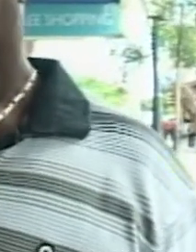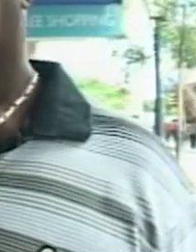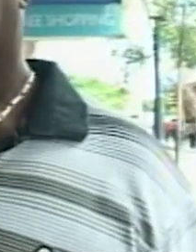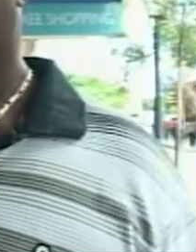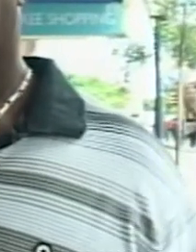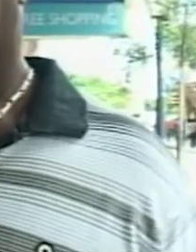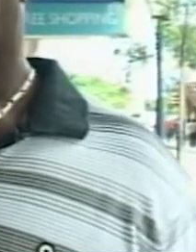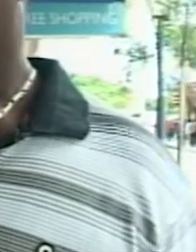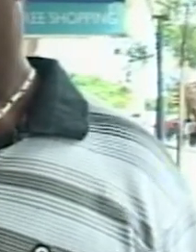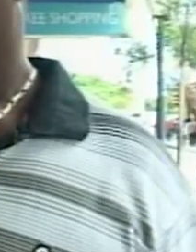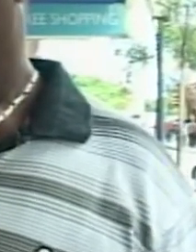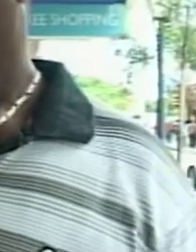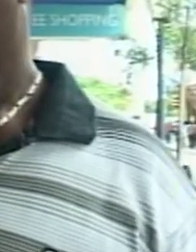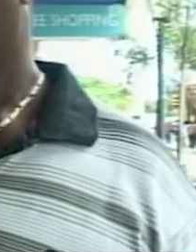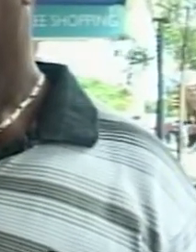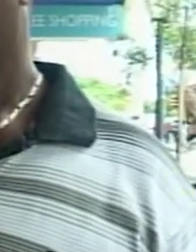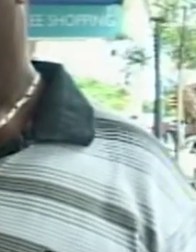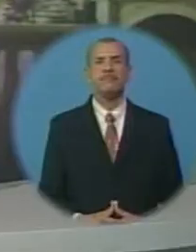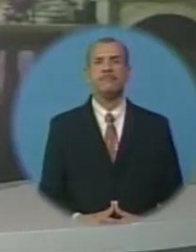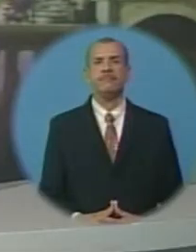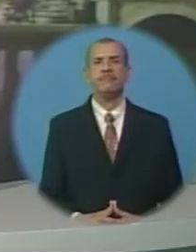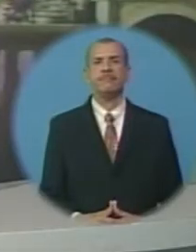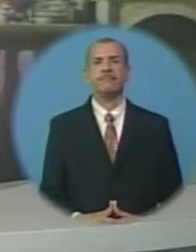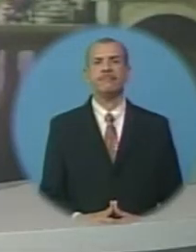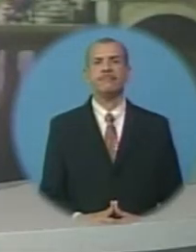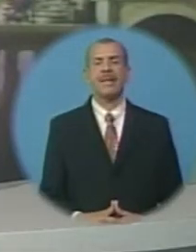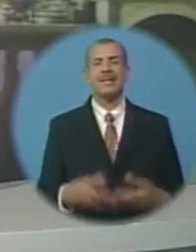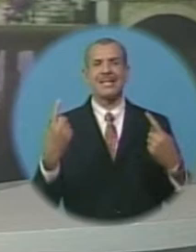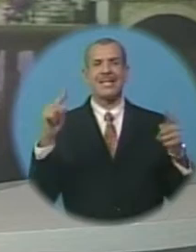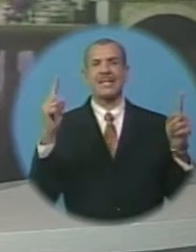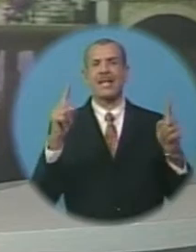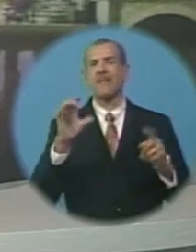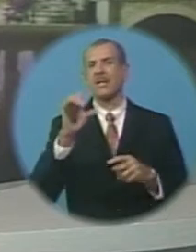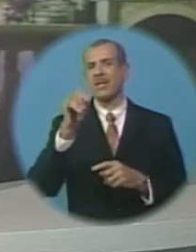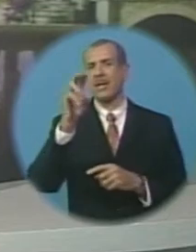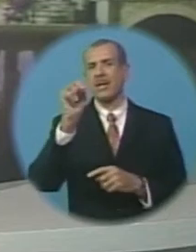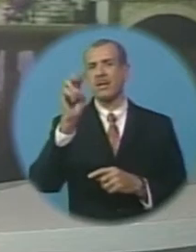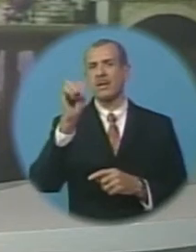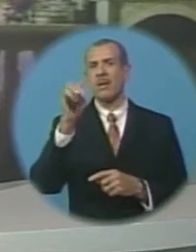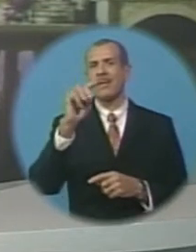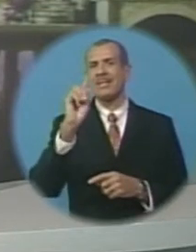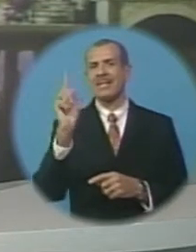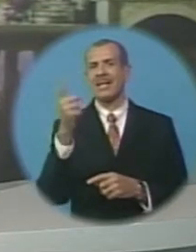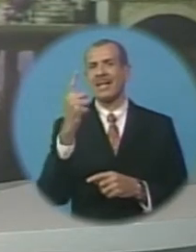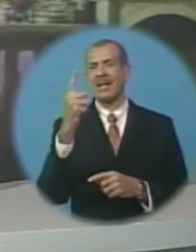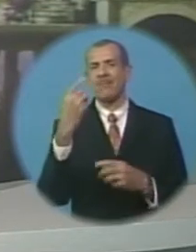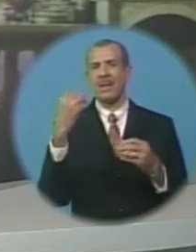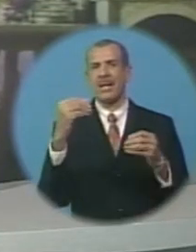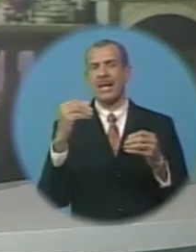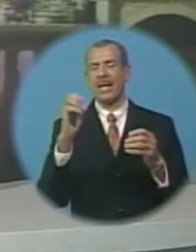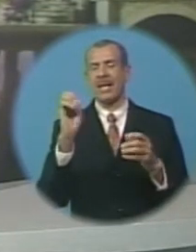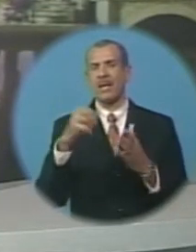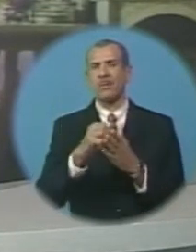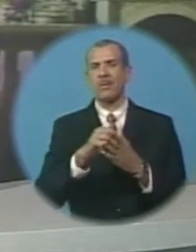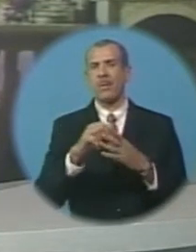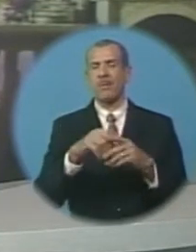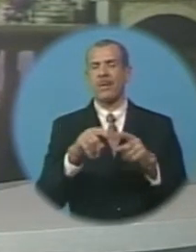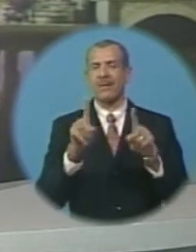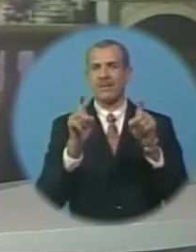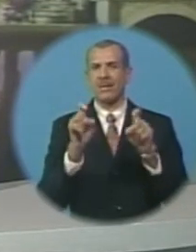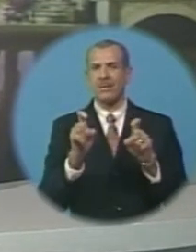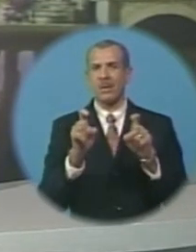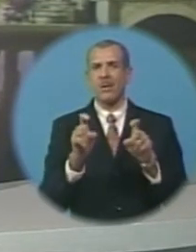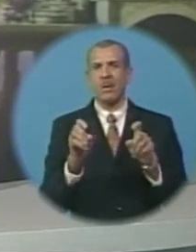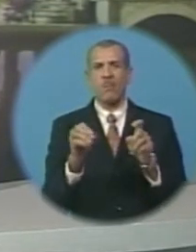other countries to make it work. The success of the CARICOM single market and economy should be measured by more than